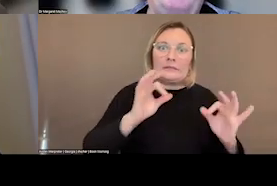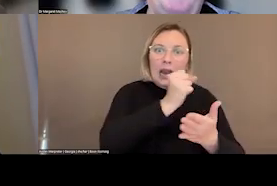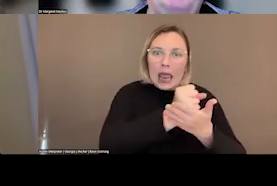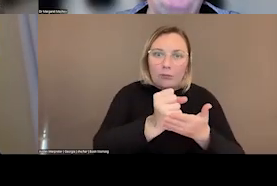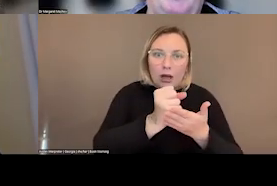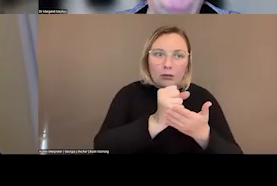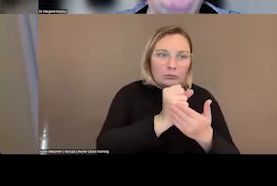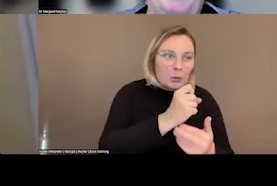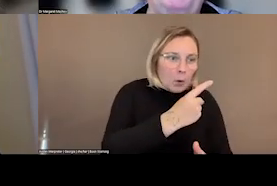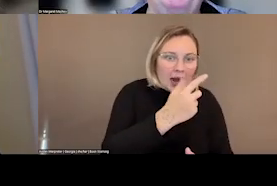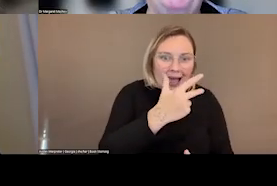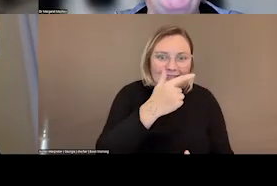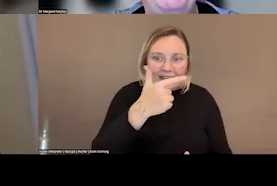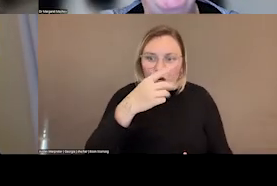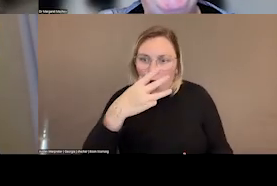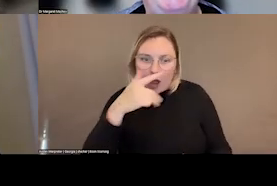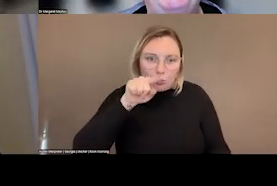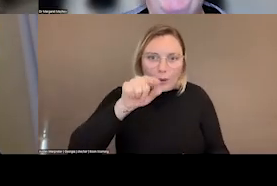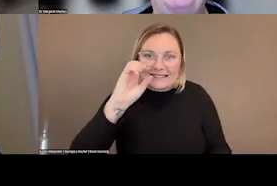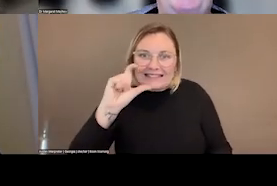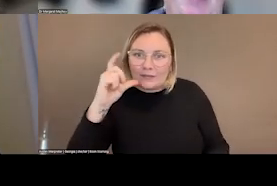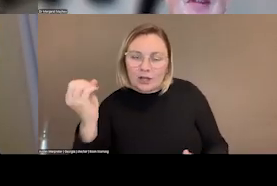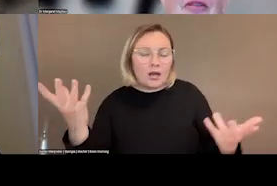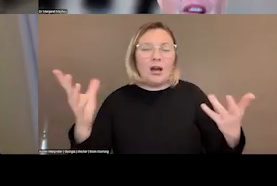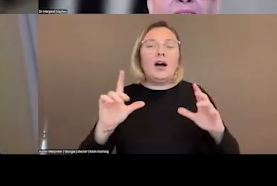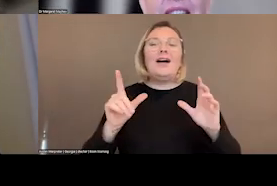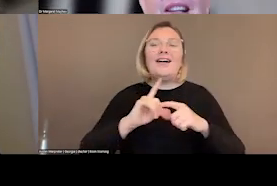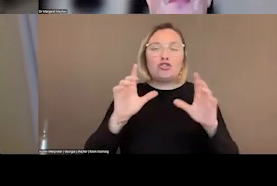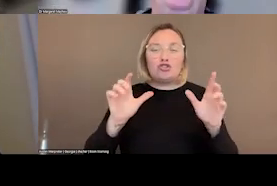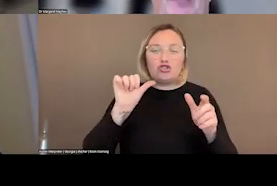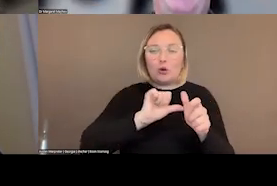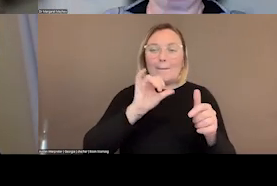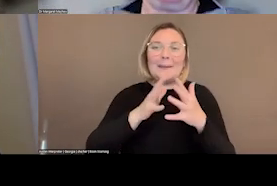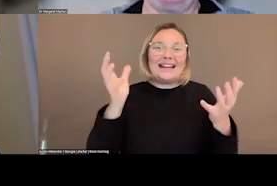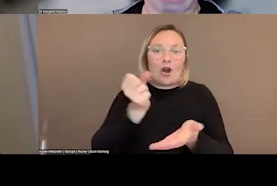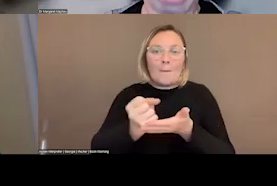latter in my own time. Yeah. So big Yes. round Yeah. figures. Yep.